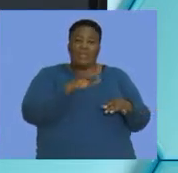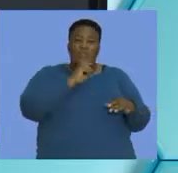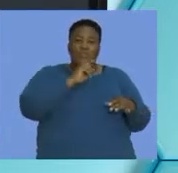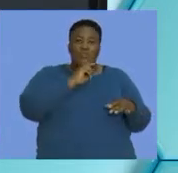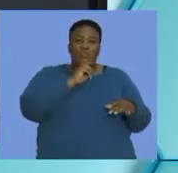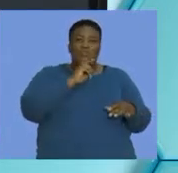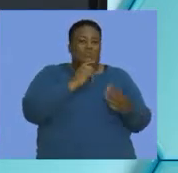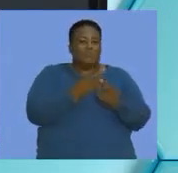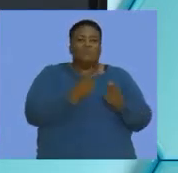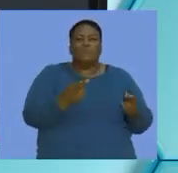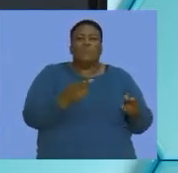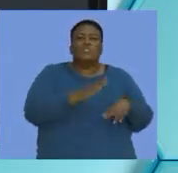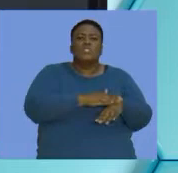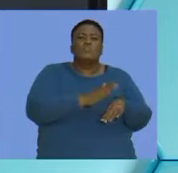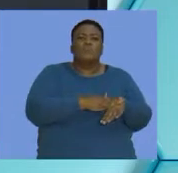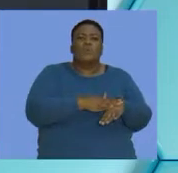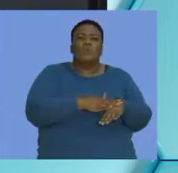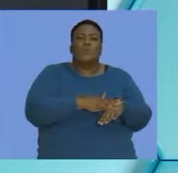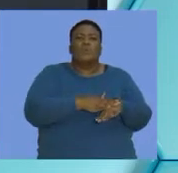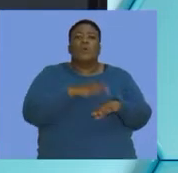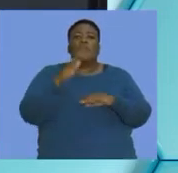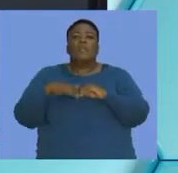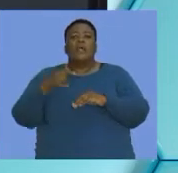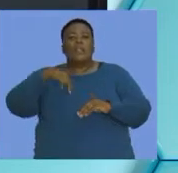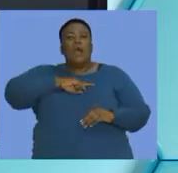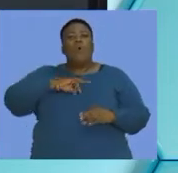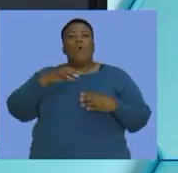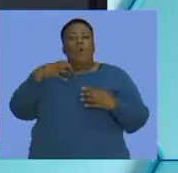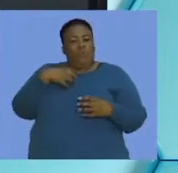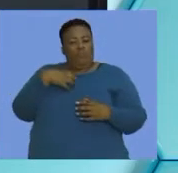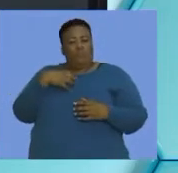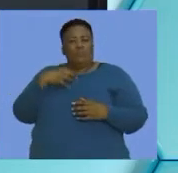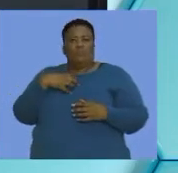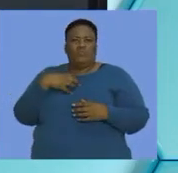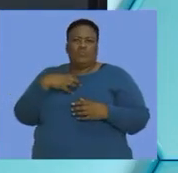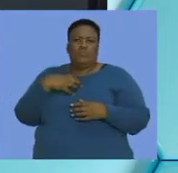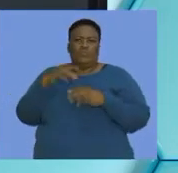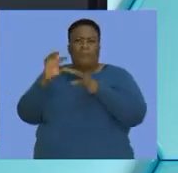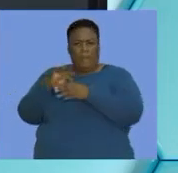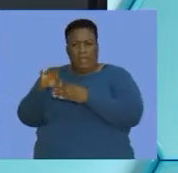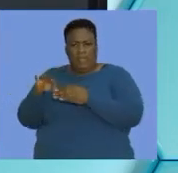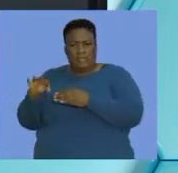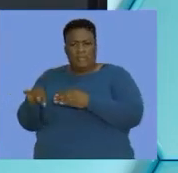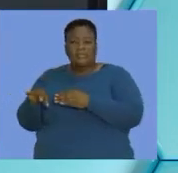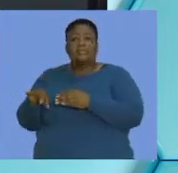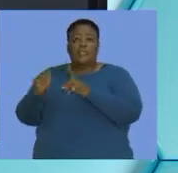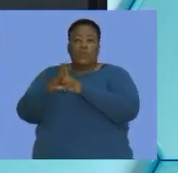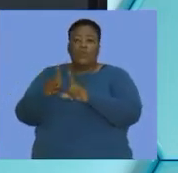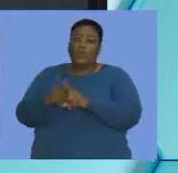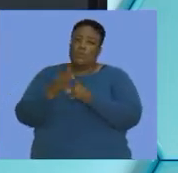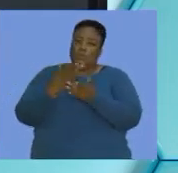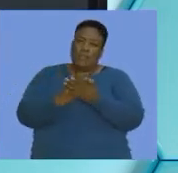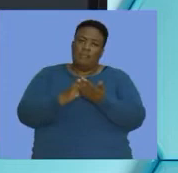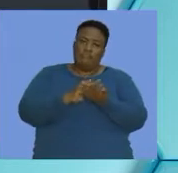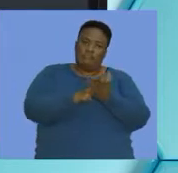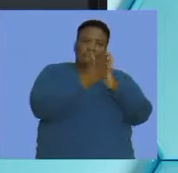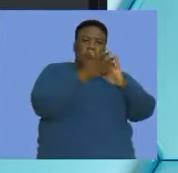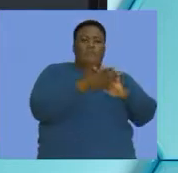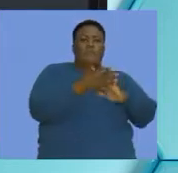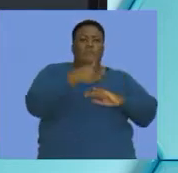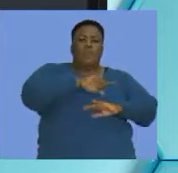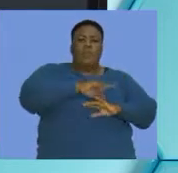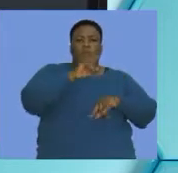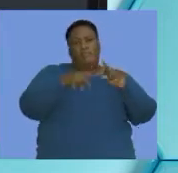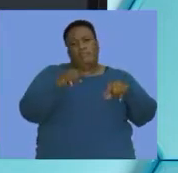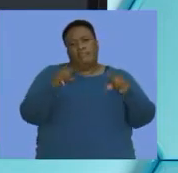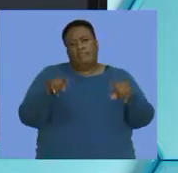alien plants tend to use up the resources more effectively than our local indigenous plants. Again, a significant factor